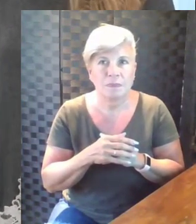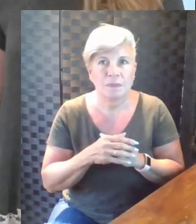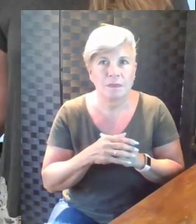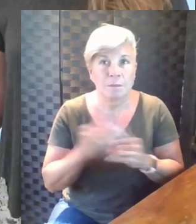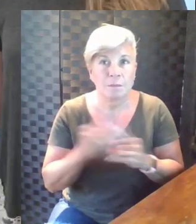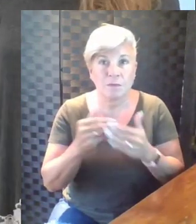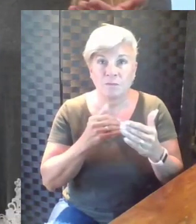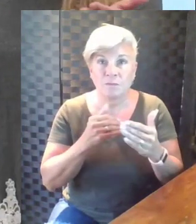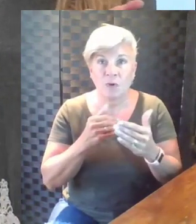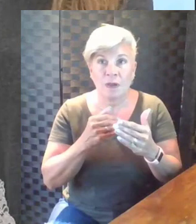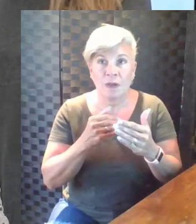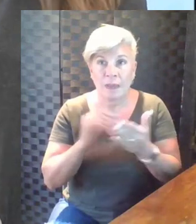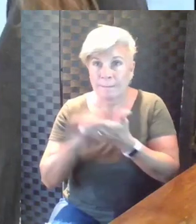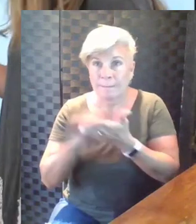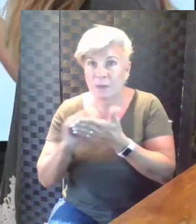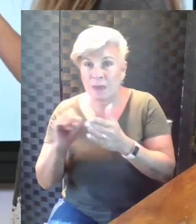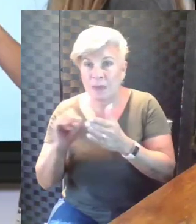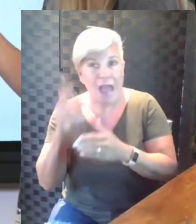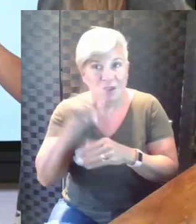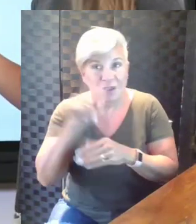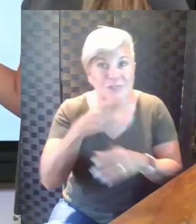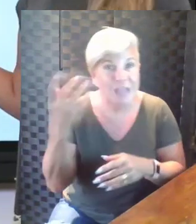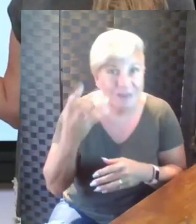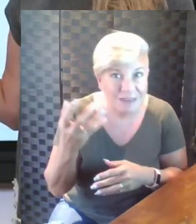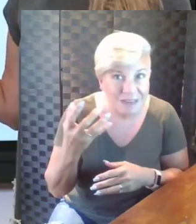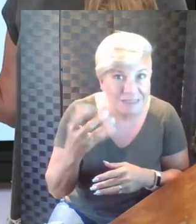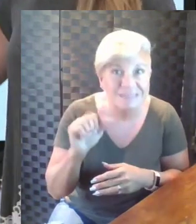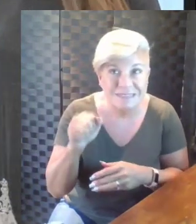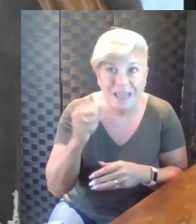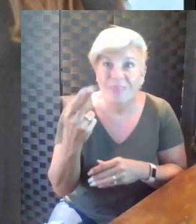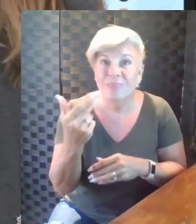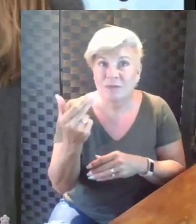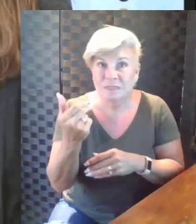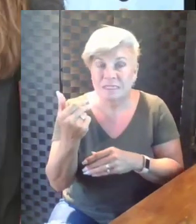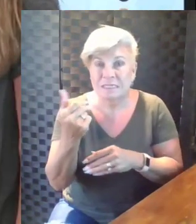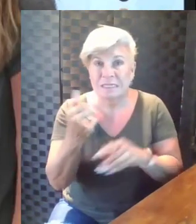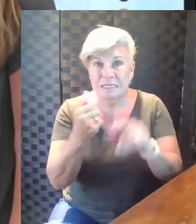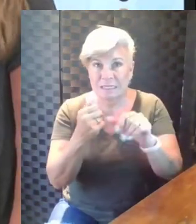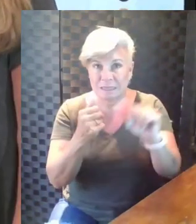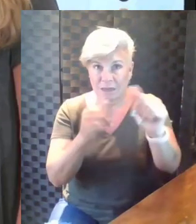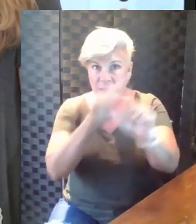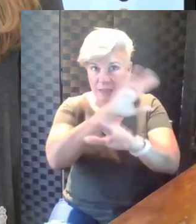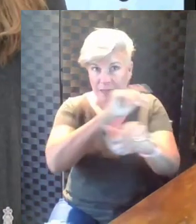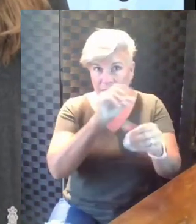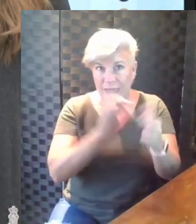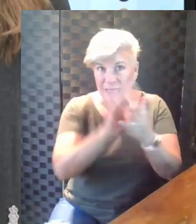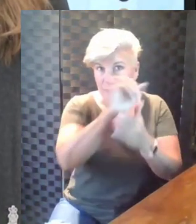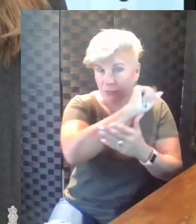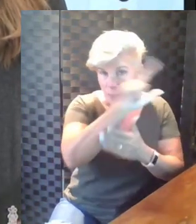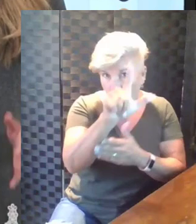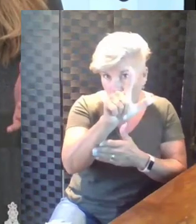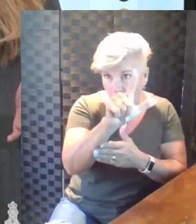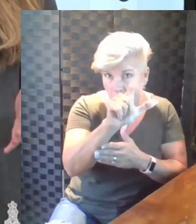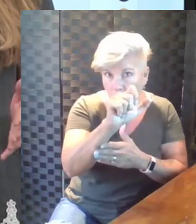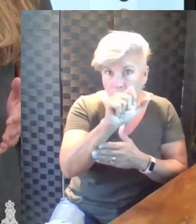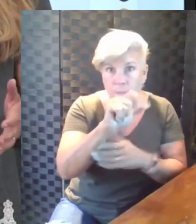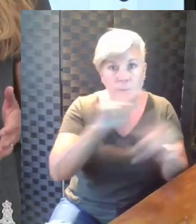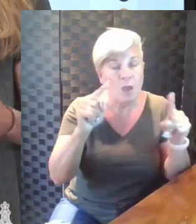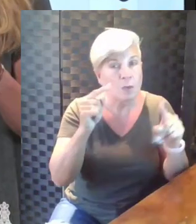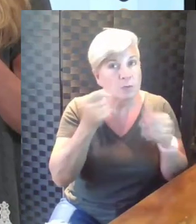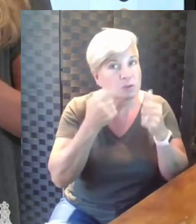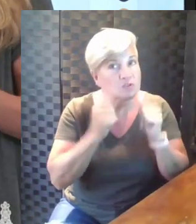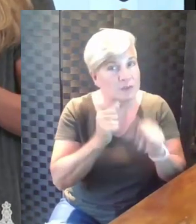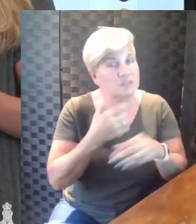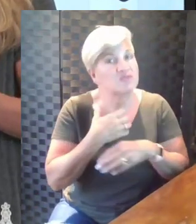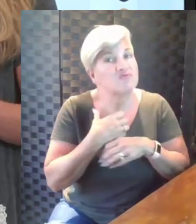Before I could even get the pen ready, I heard the answer, and you are correct, it is 13. We could count all of those counters again in our 10 frame, but we're really trying